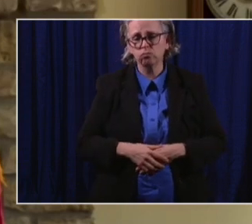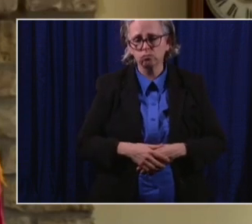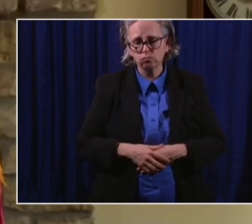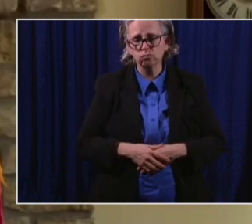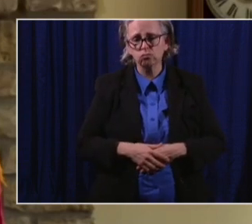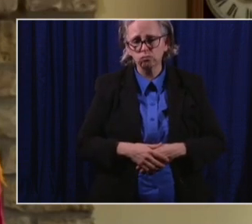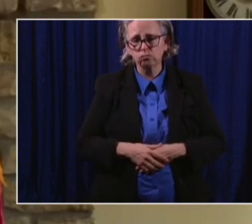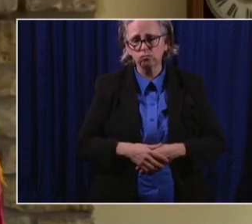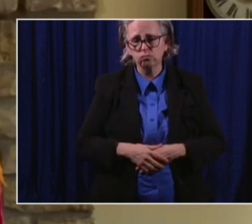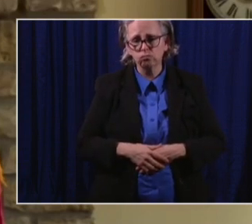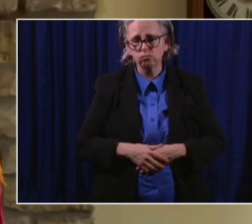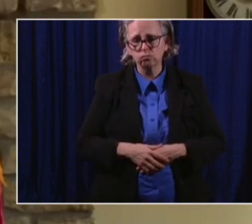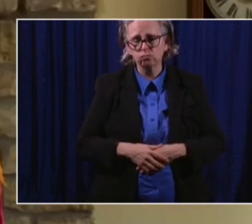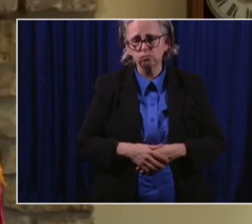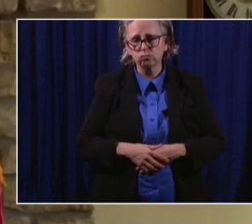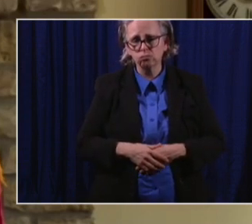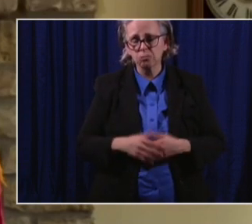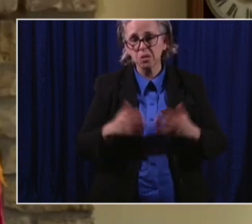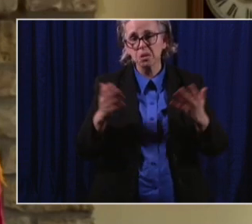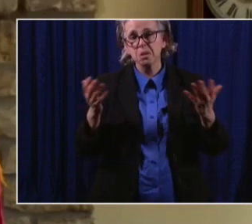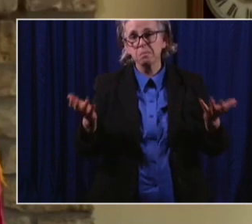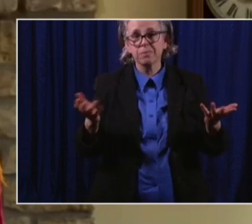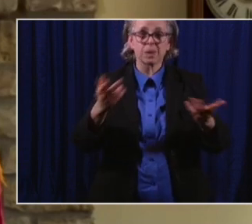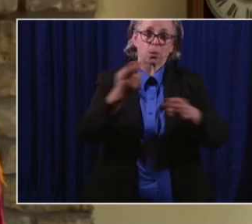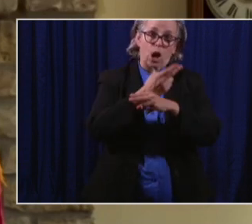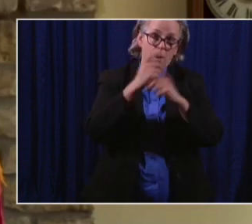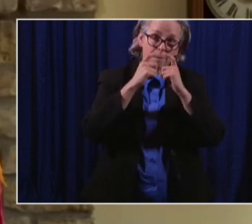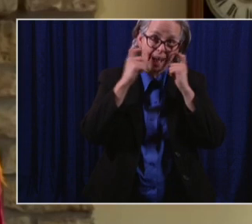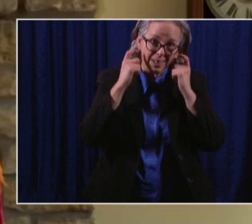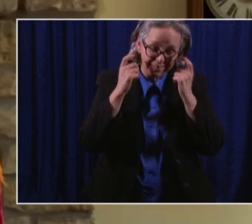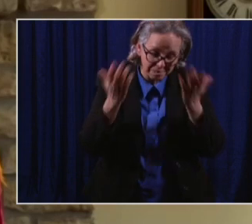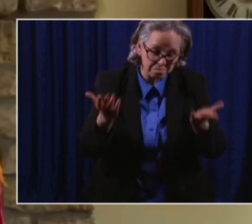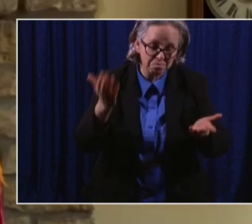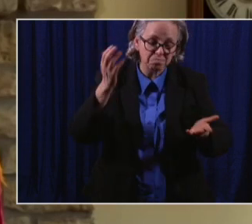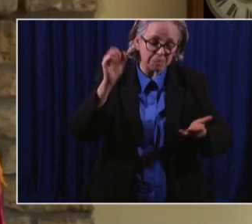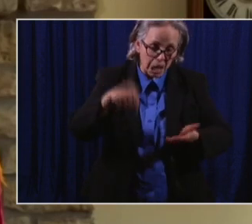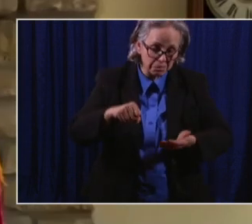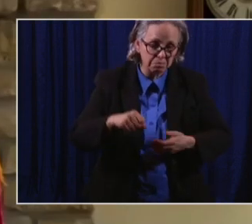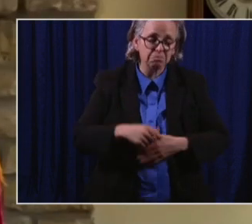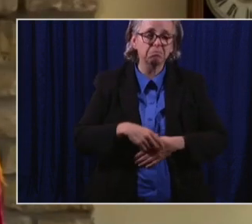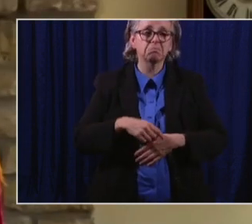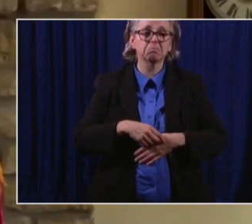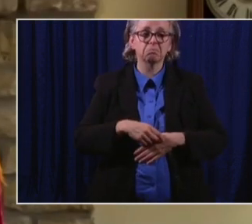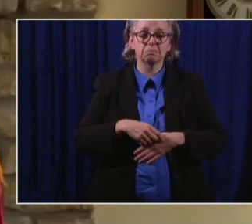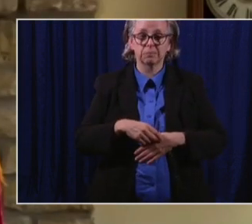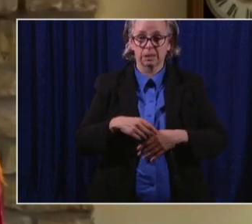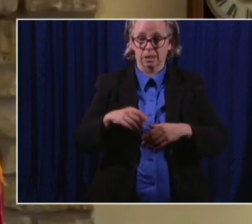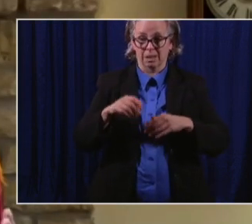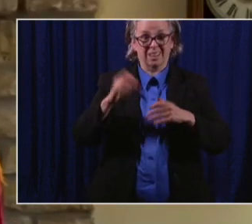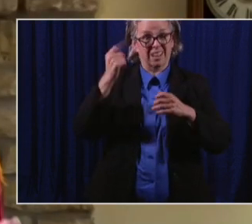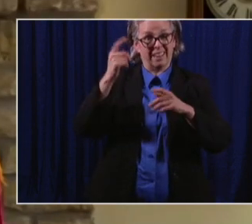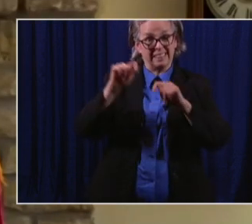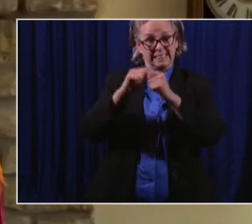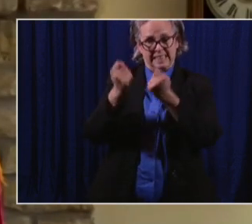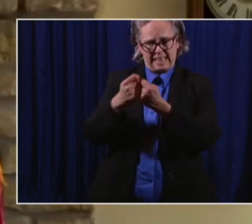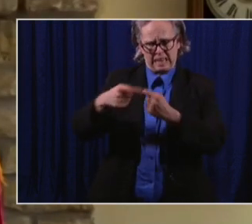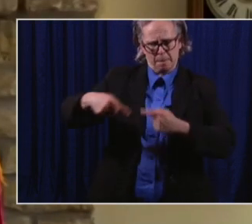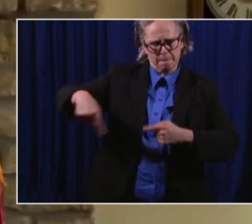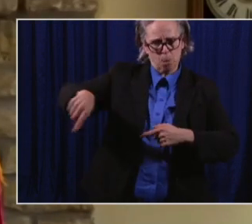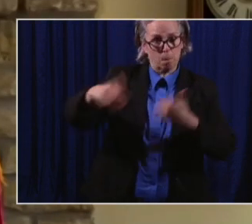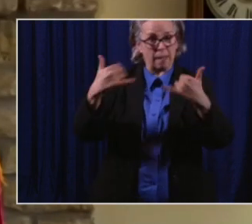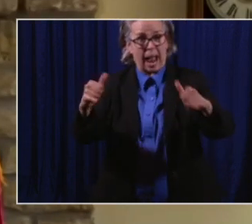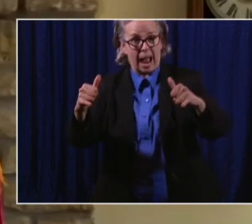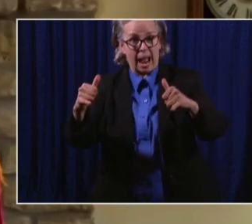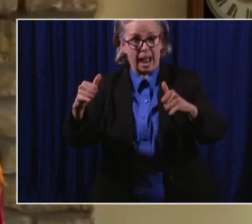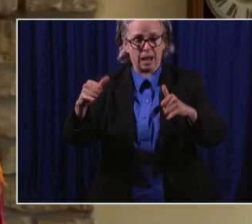the ability to wear a mask, and the team requiring, and the people who run the game,